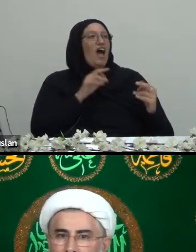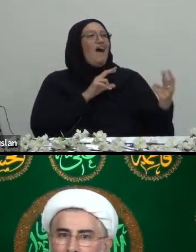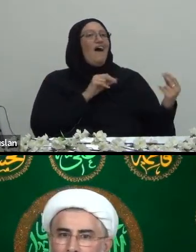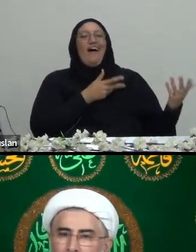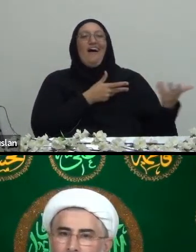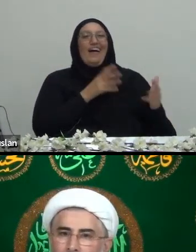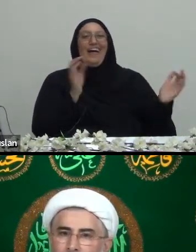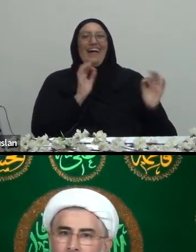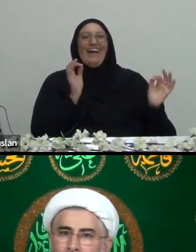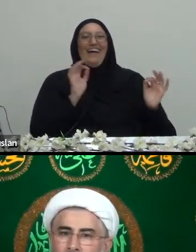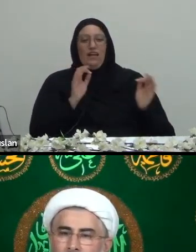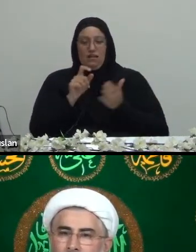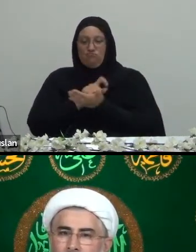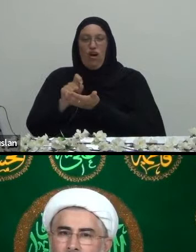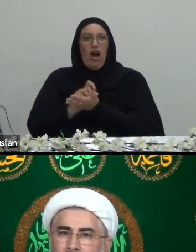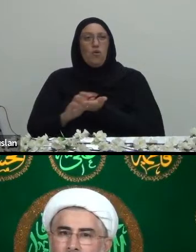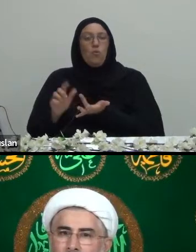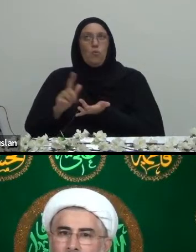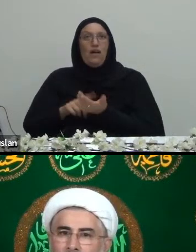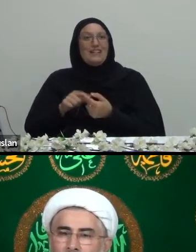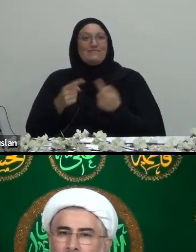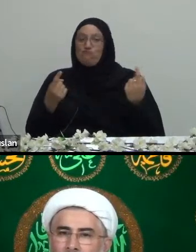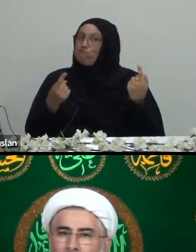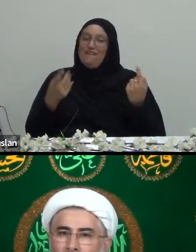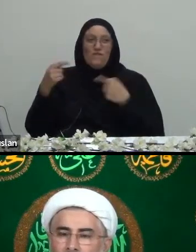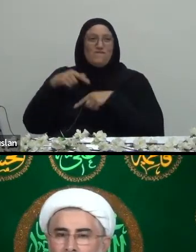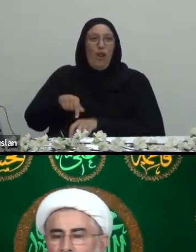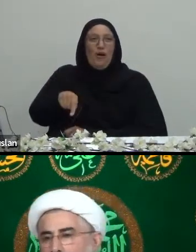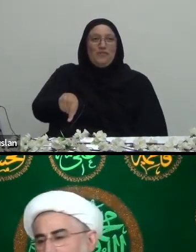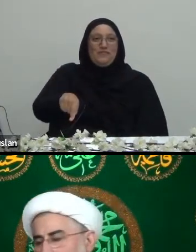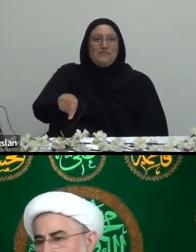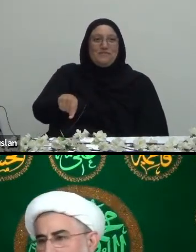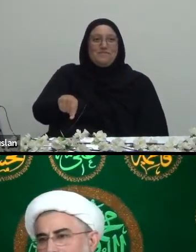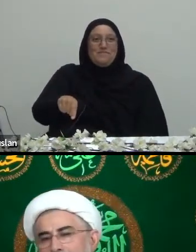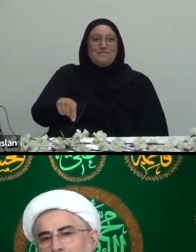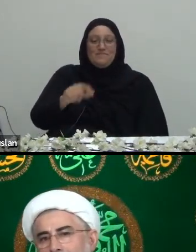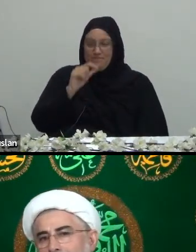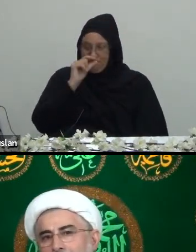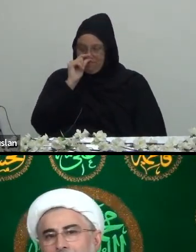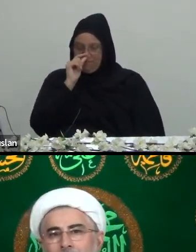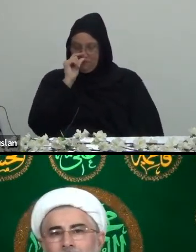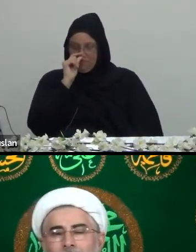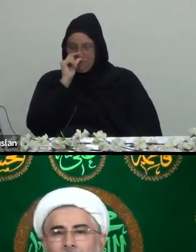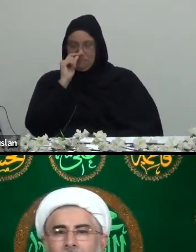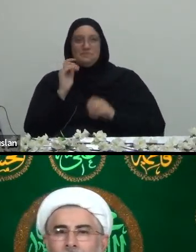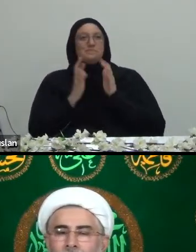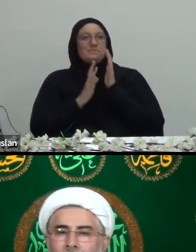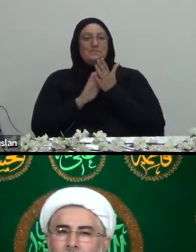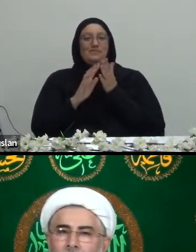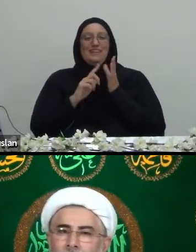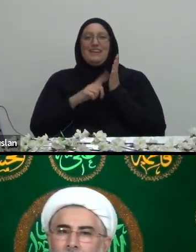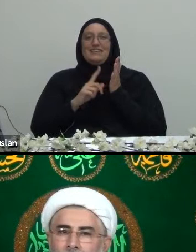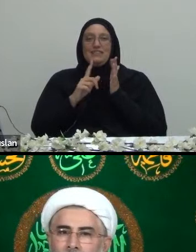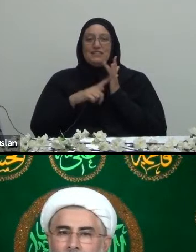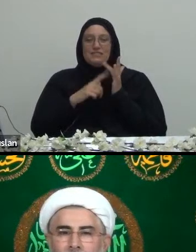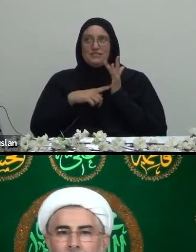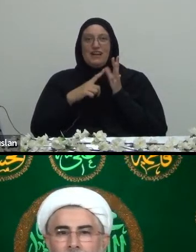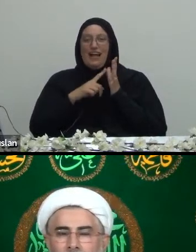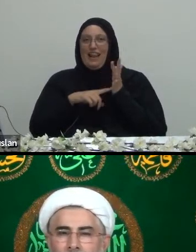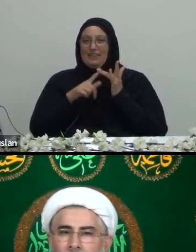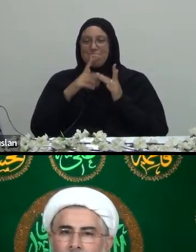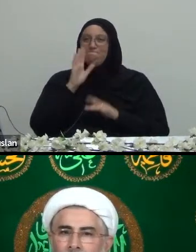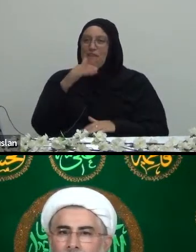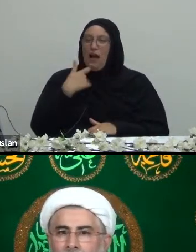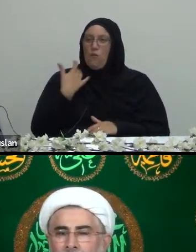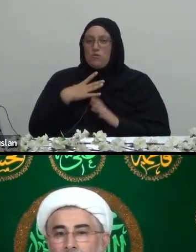Ahsant, Jazakallah khair. Haj Ali, was there anything you wanted to add to that? I just wanted to tie up one loose end